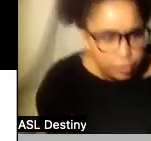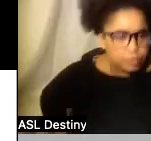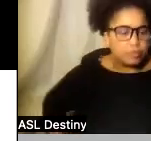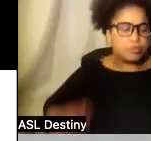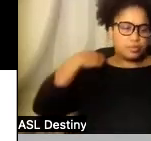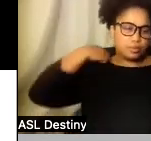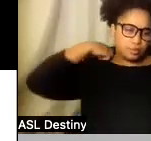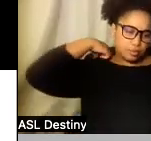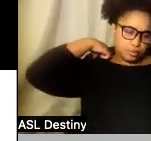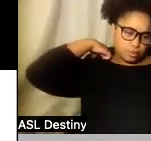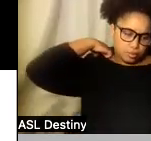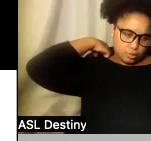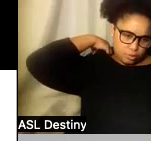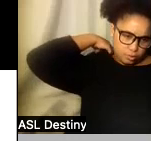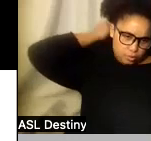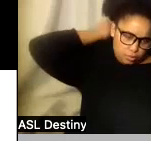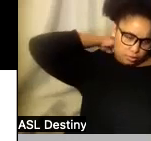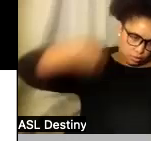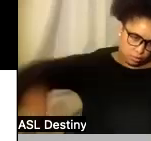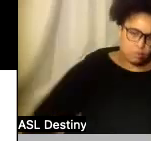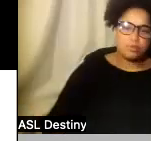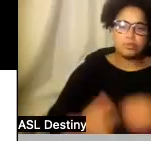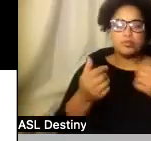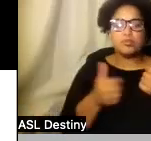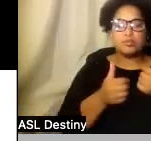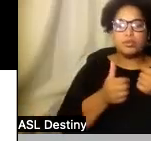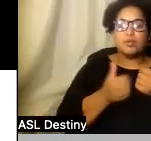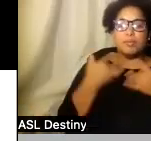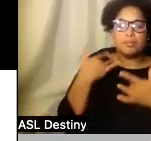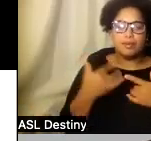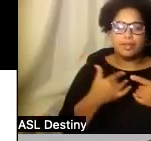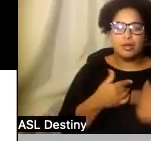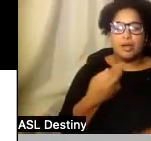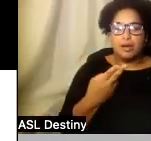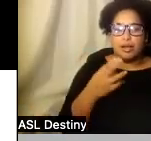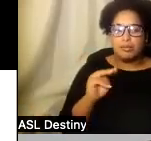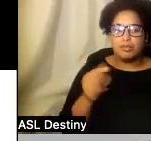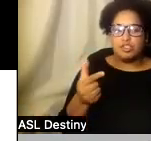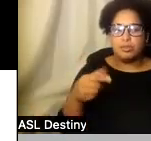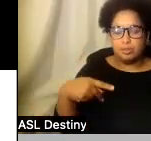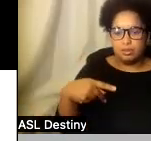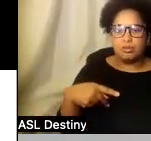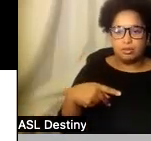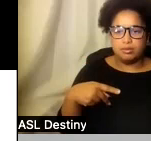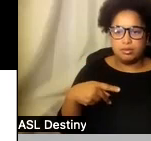The one that seems to come up the most is the Hazard Mitigation Grant Program, and that is specific, like Inez said, specific